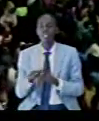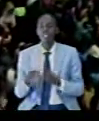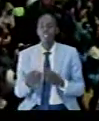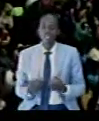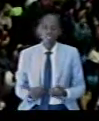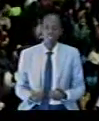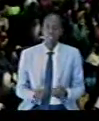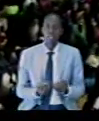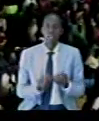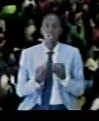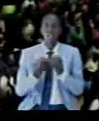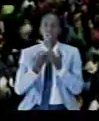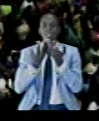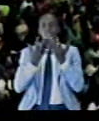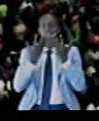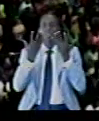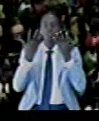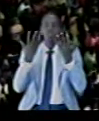sufficient